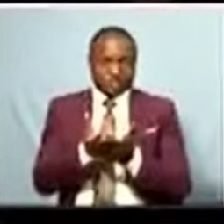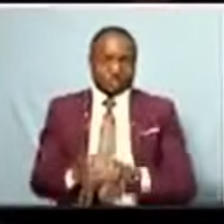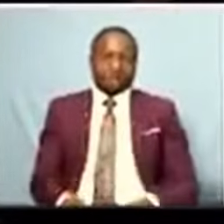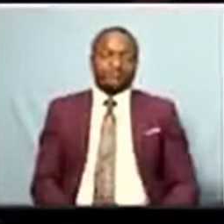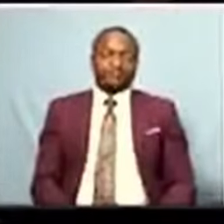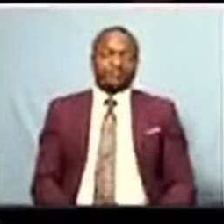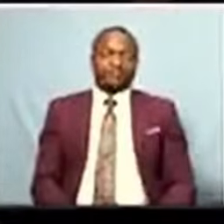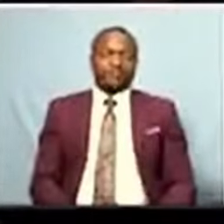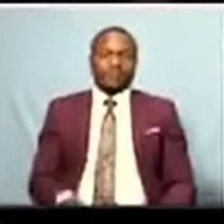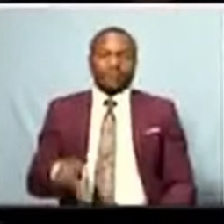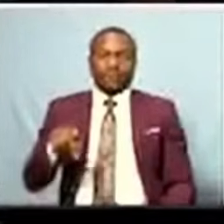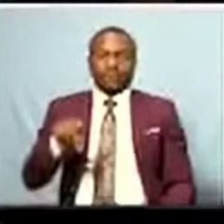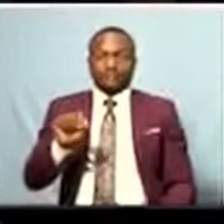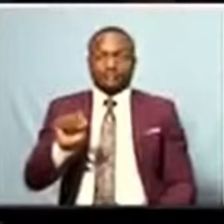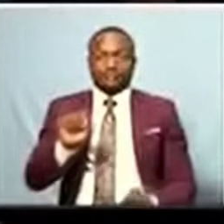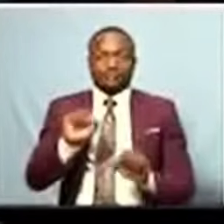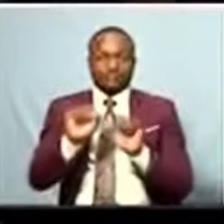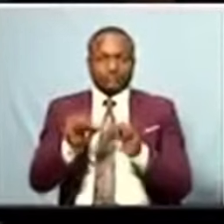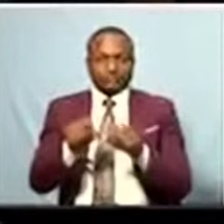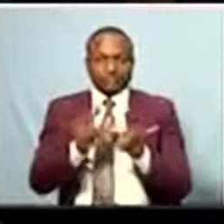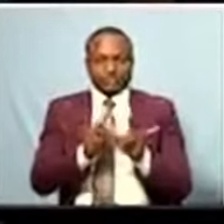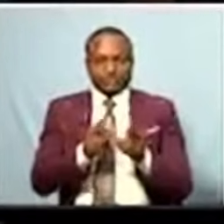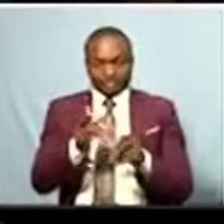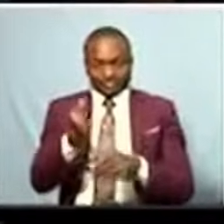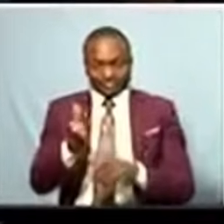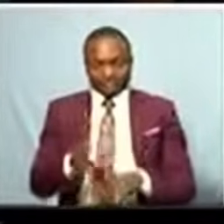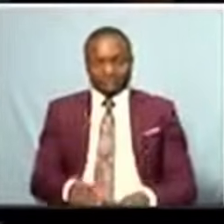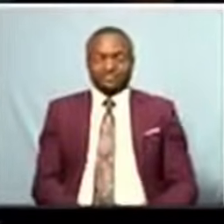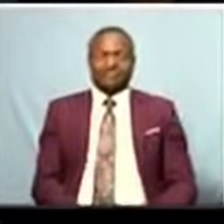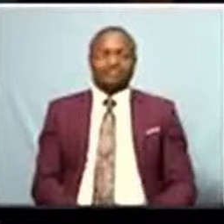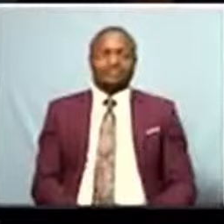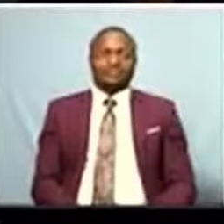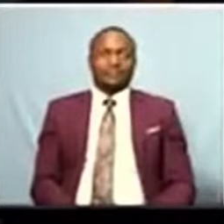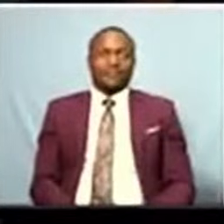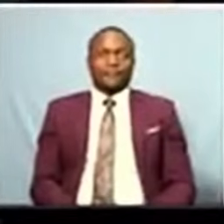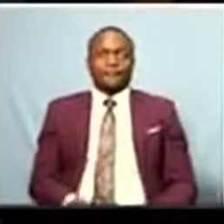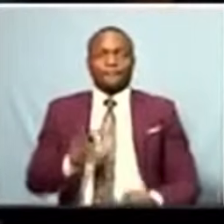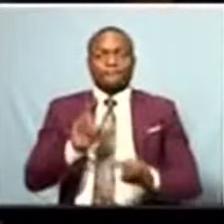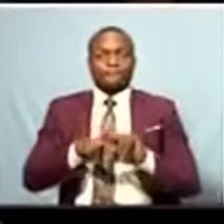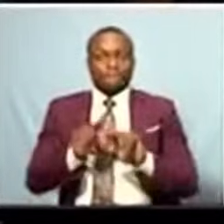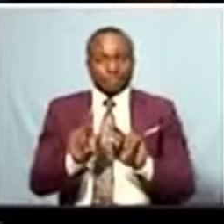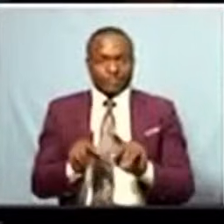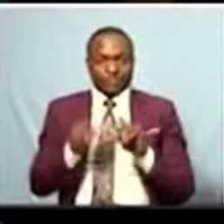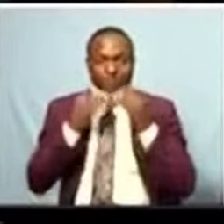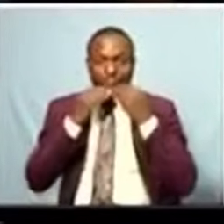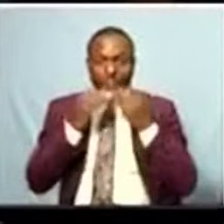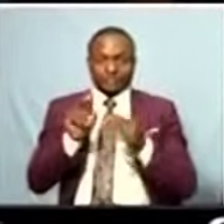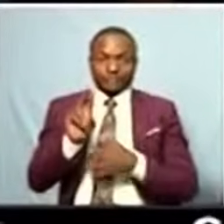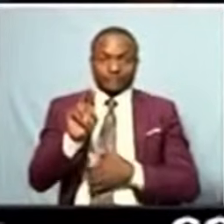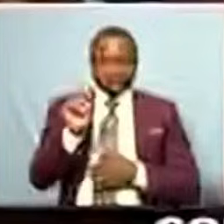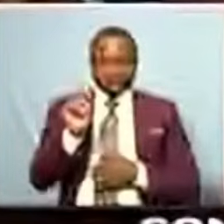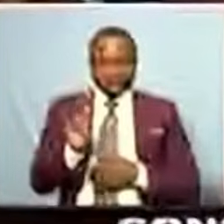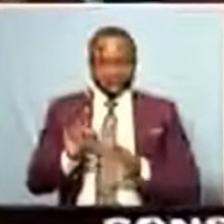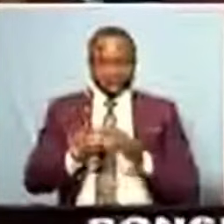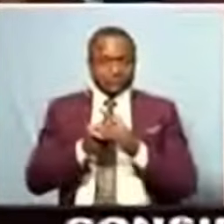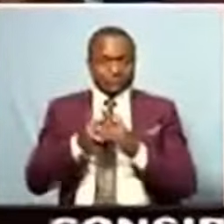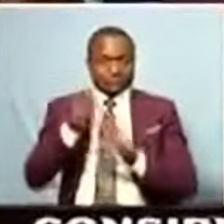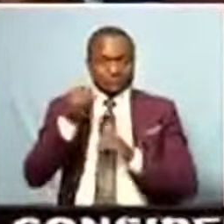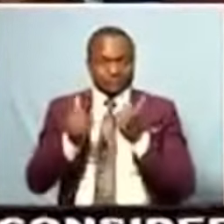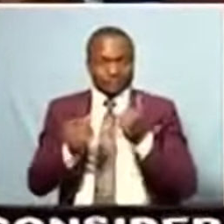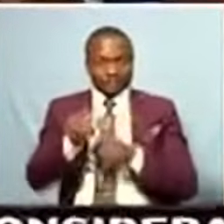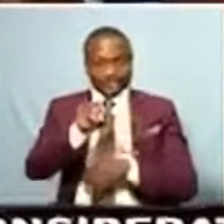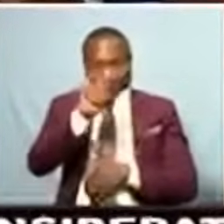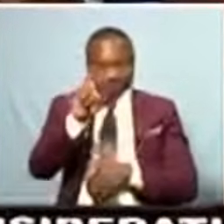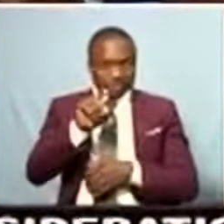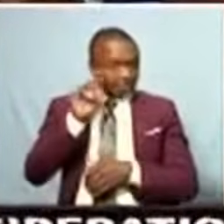Thank you. PS, you can proceed. Thank you very much, Chair. On the VAT component, I'll start with the last question.